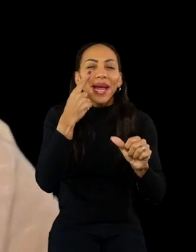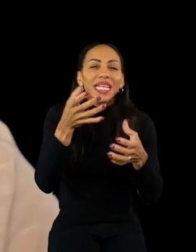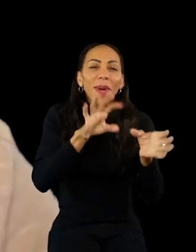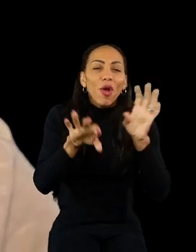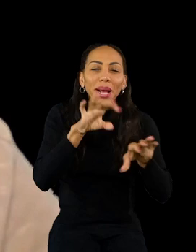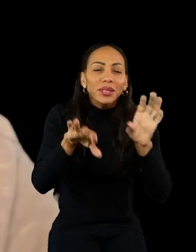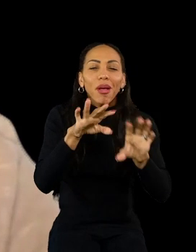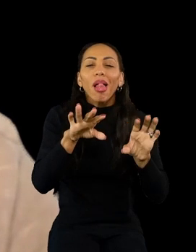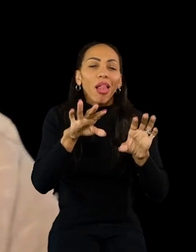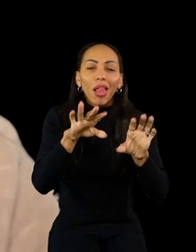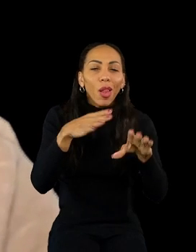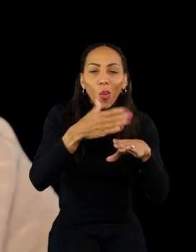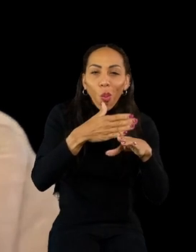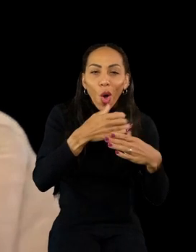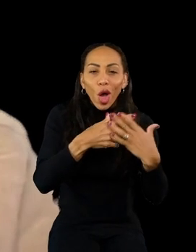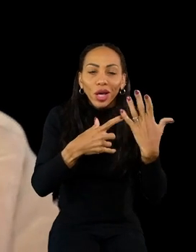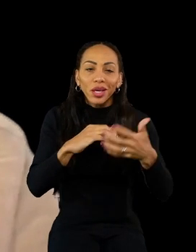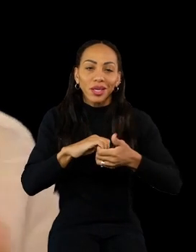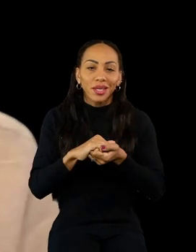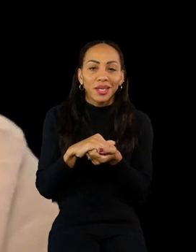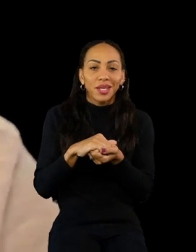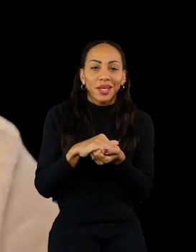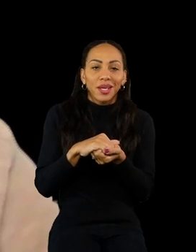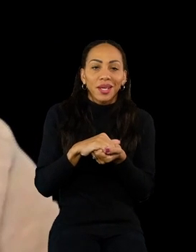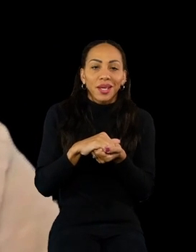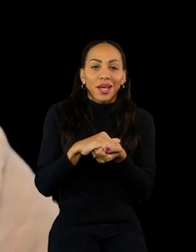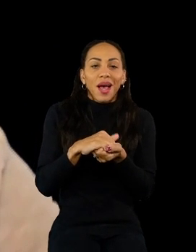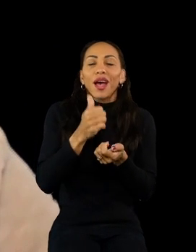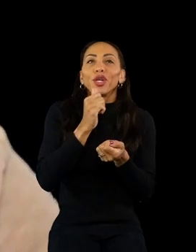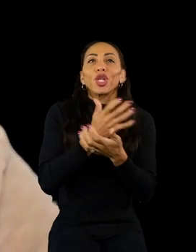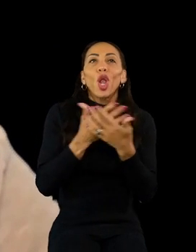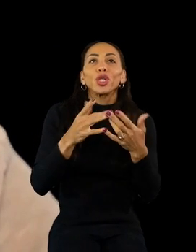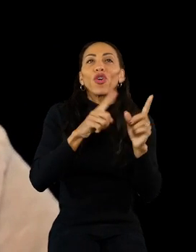working in experimental theatre, but multimedia, using